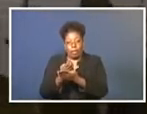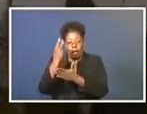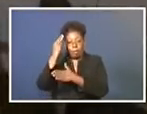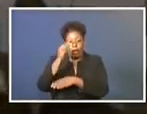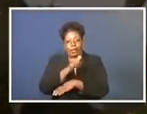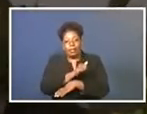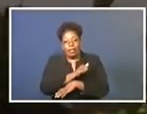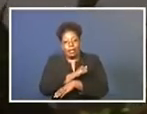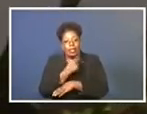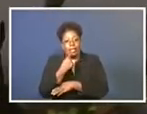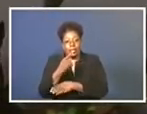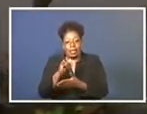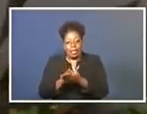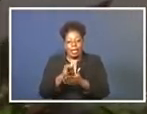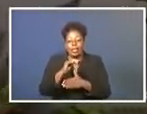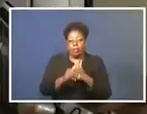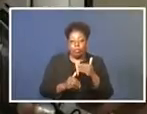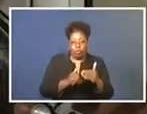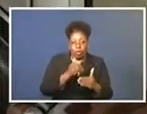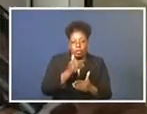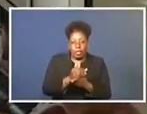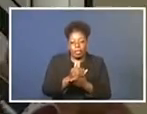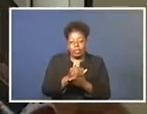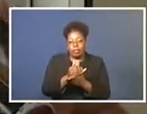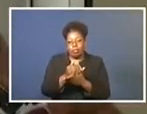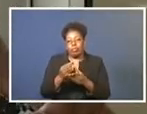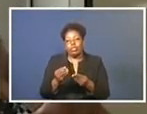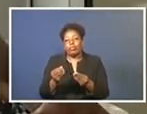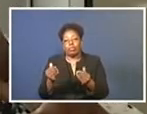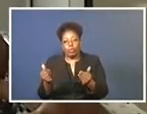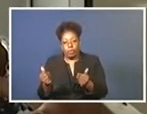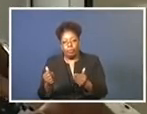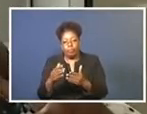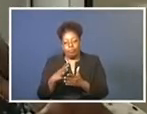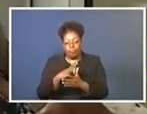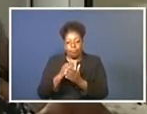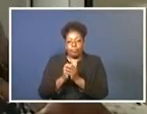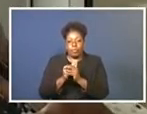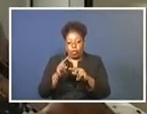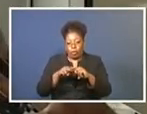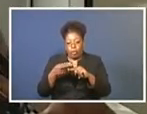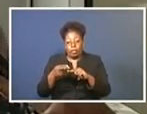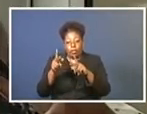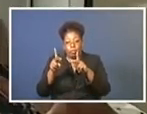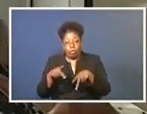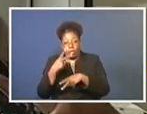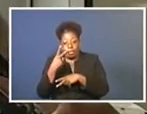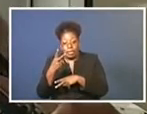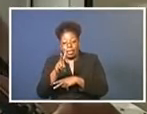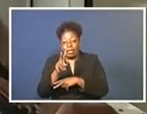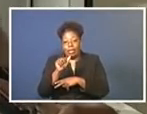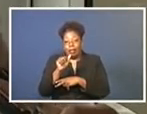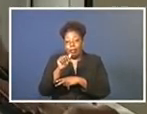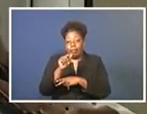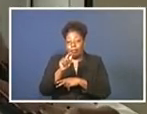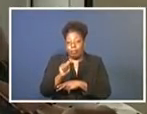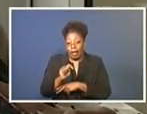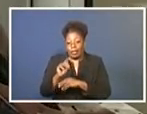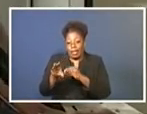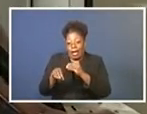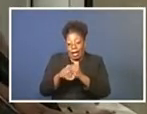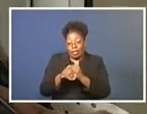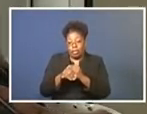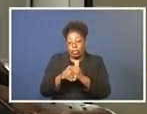Michael Aukaitis, says the process has been smooth so far. With the reduction, customers also saw a value-added tax added